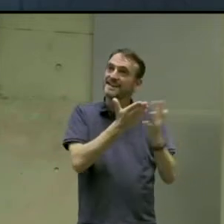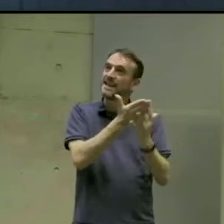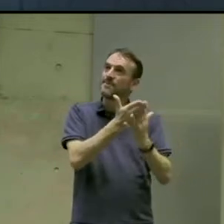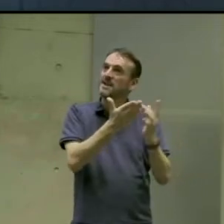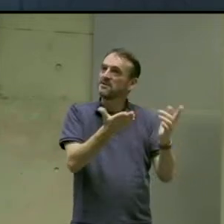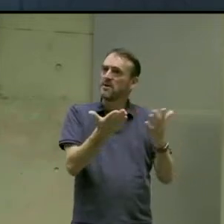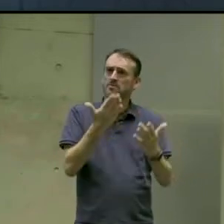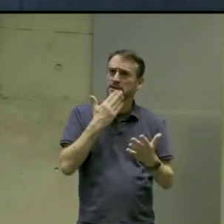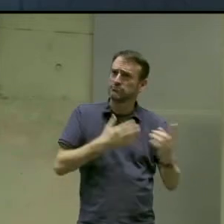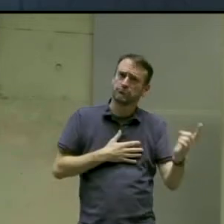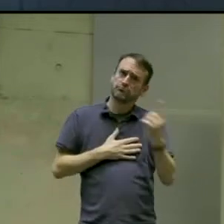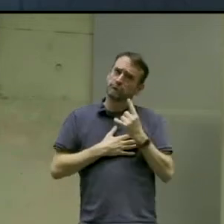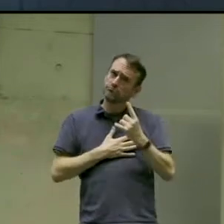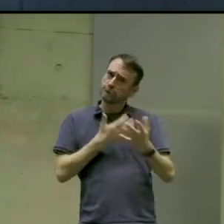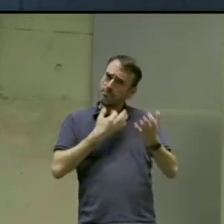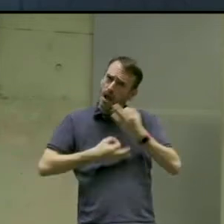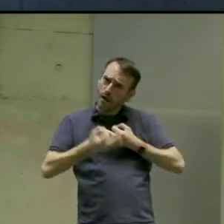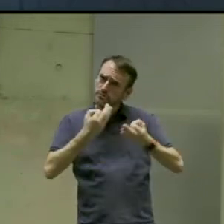do